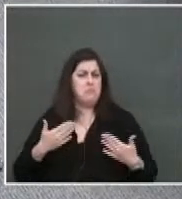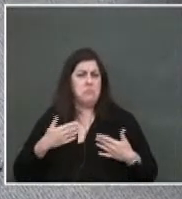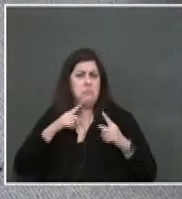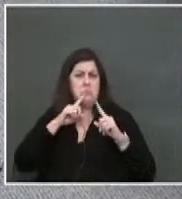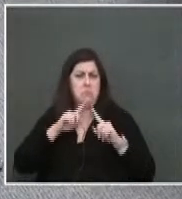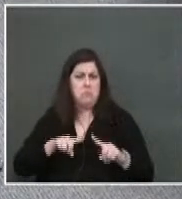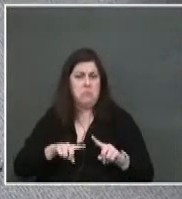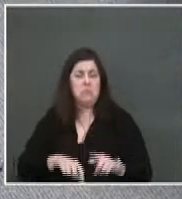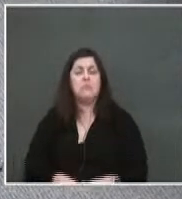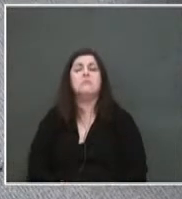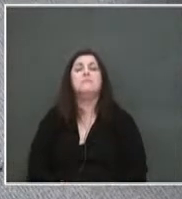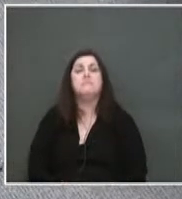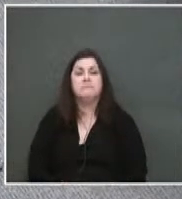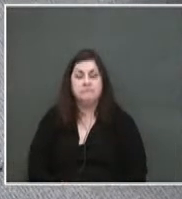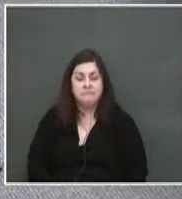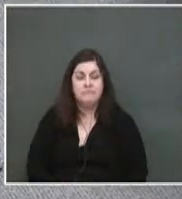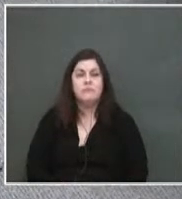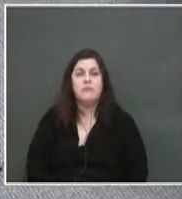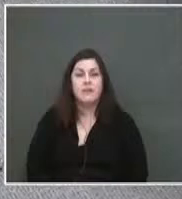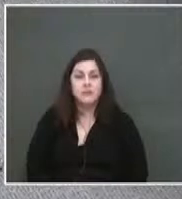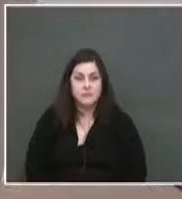them.